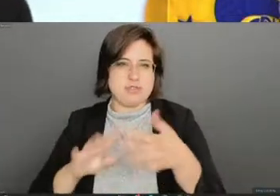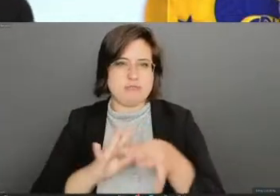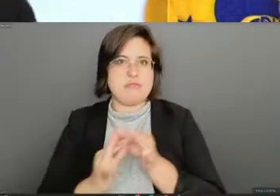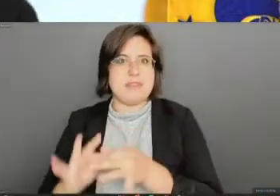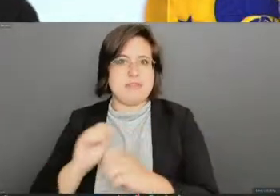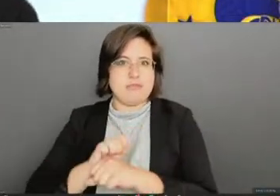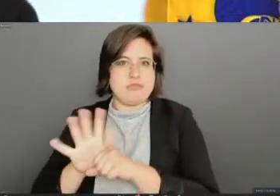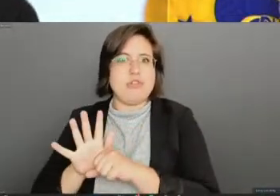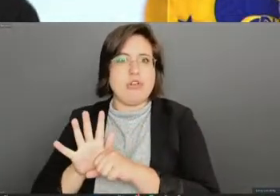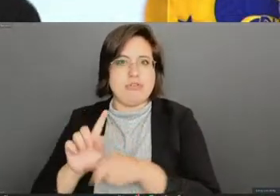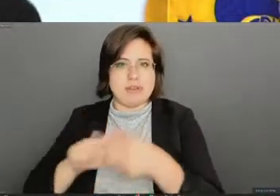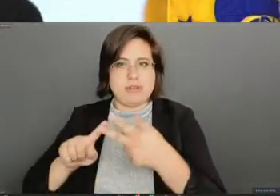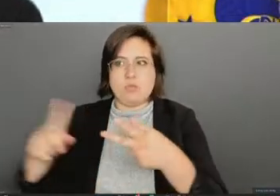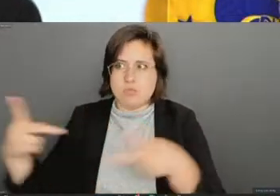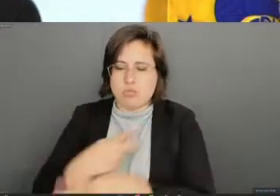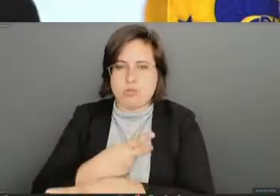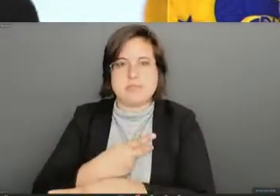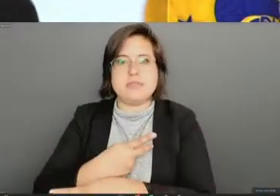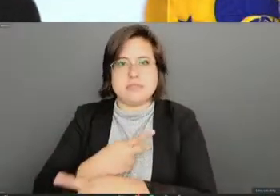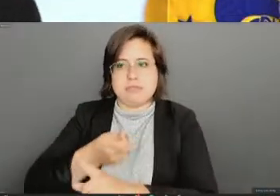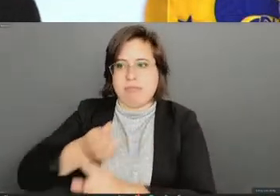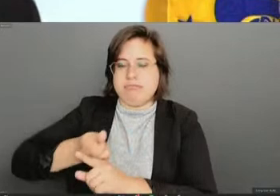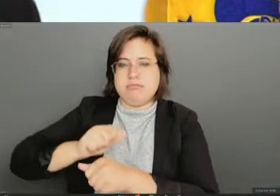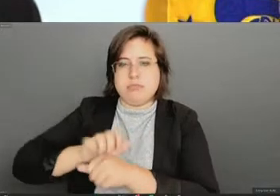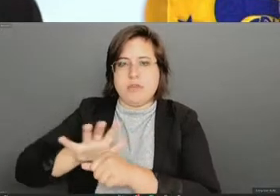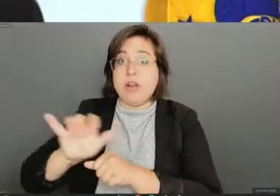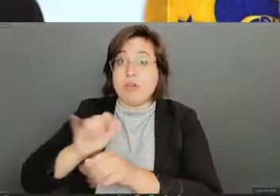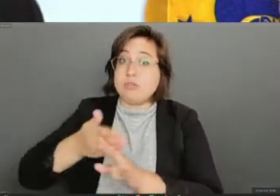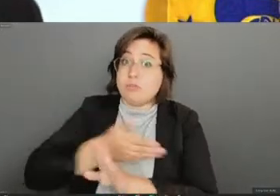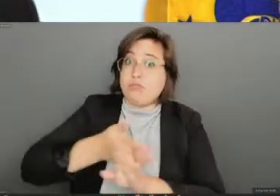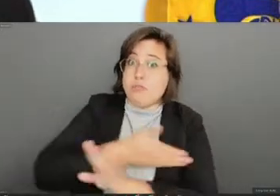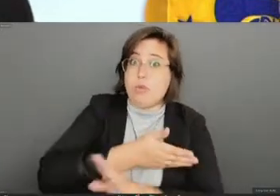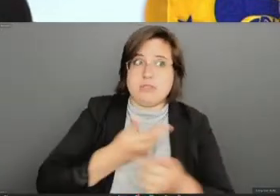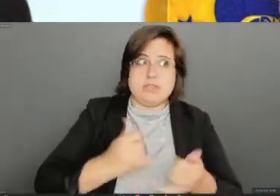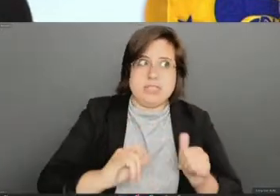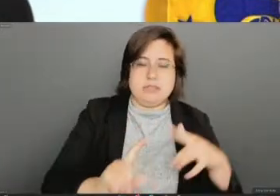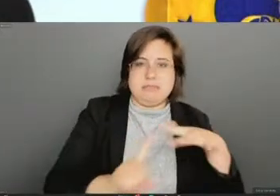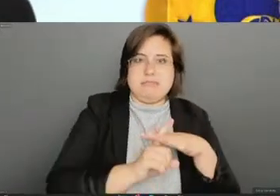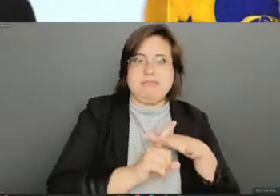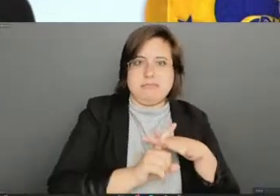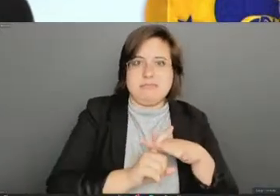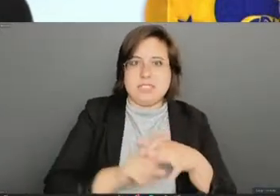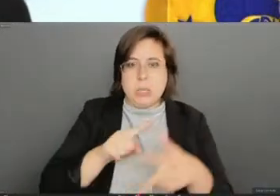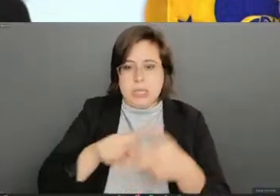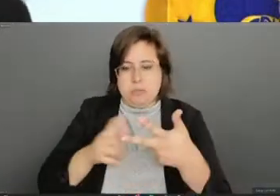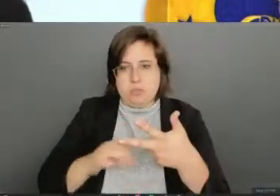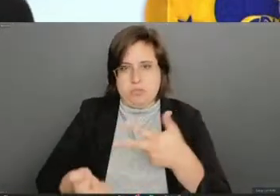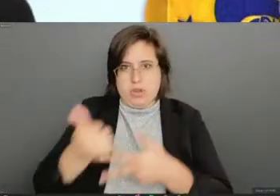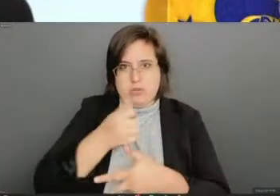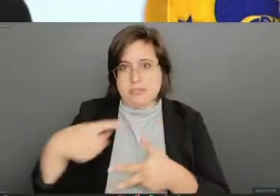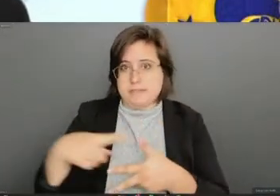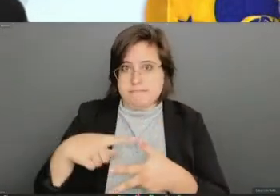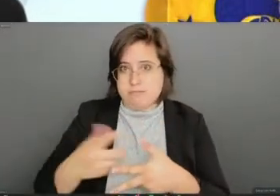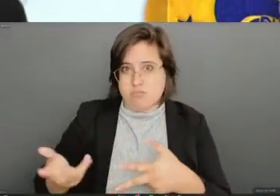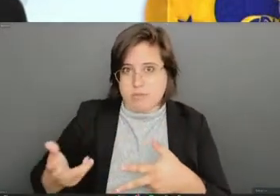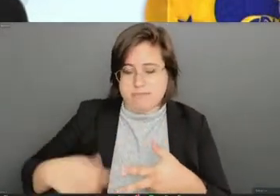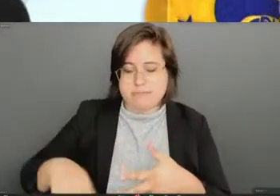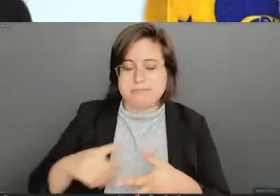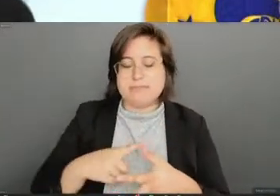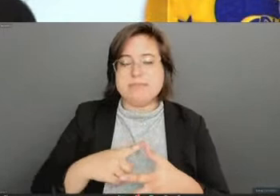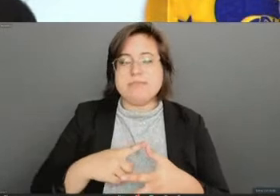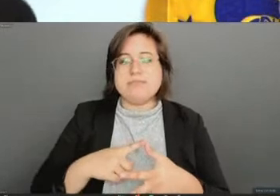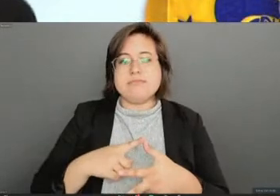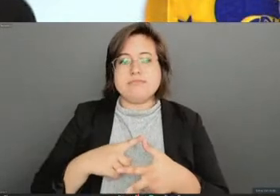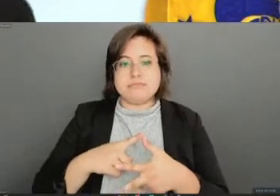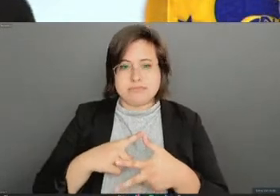been exacerbated by COVID, but that predated COVID, that we also are prioritizing in our office. And those 3 issues include,